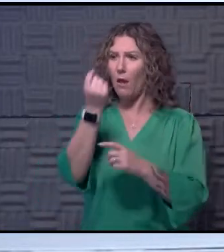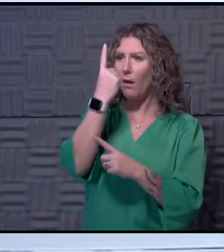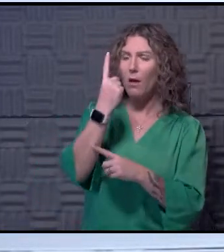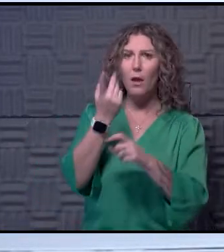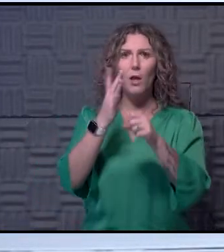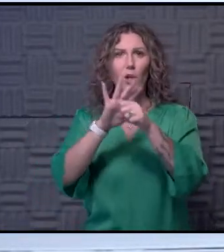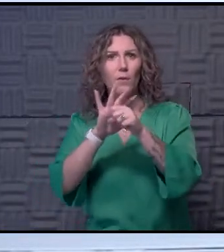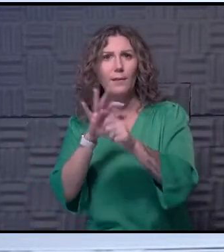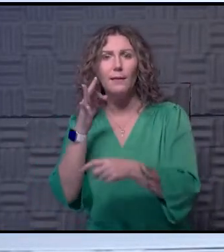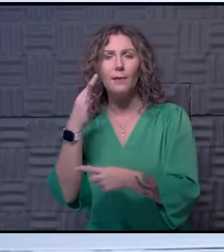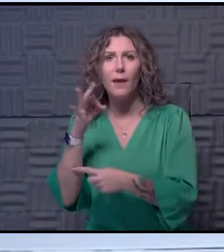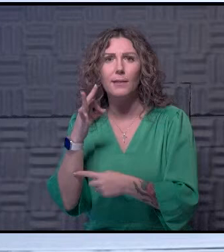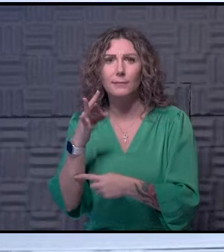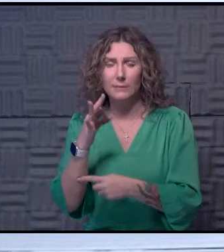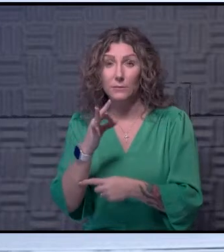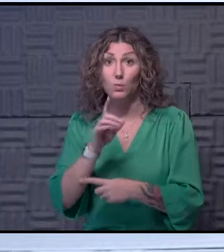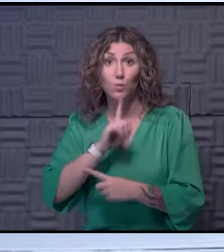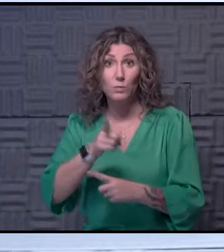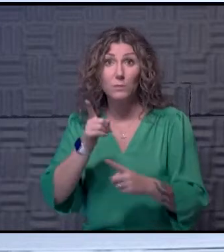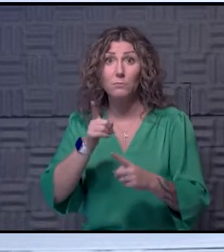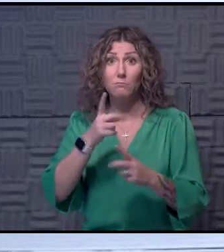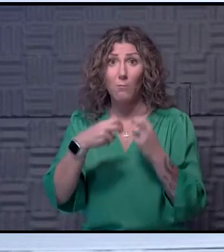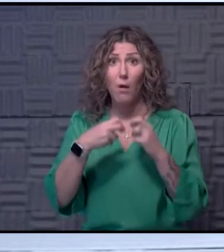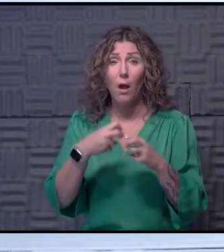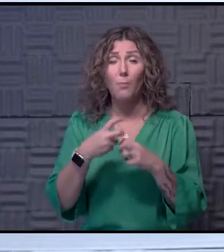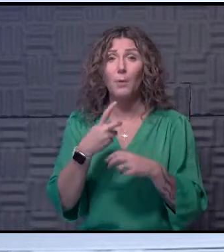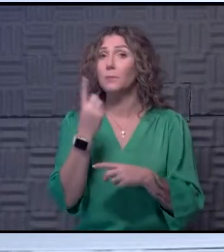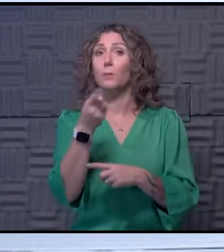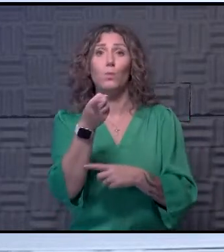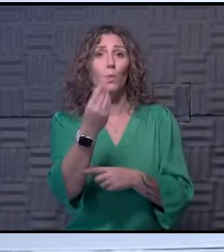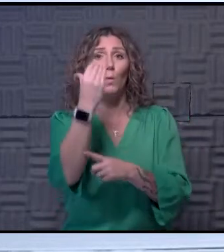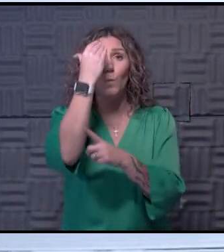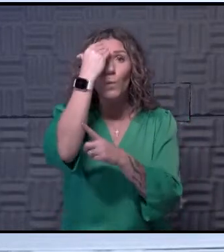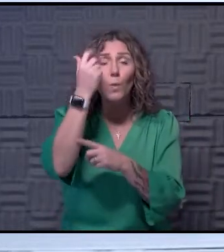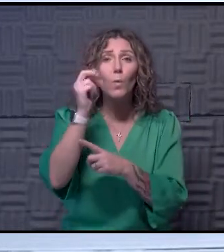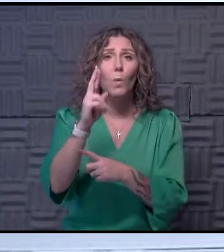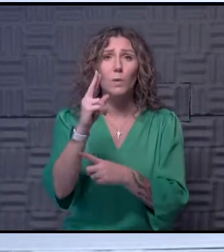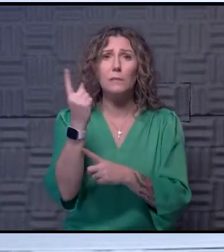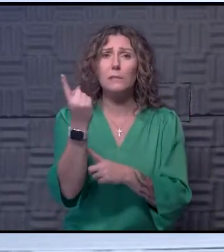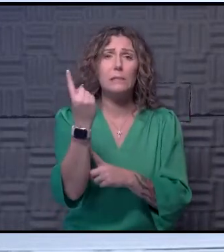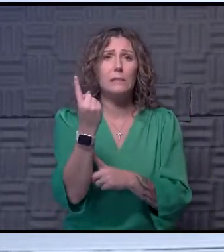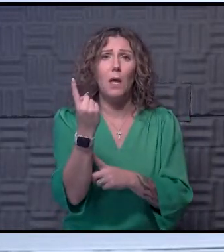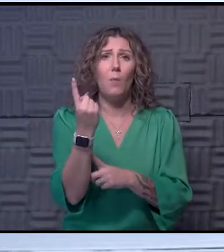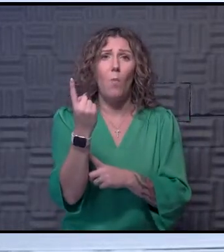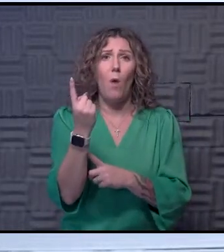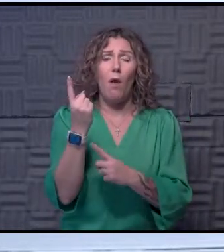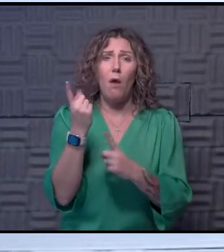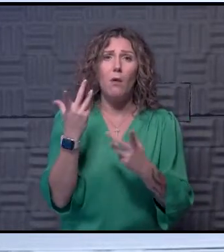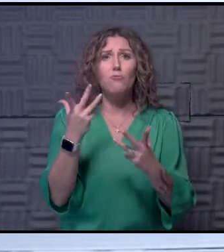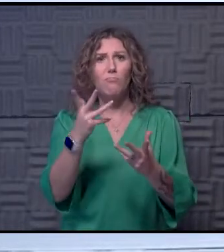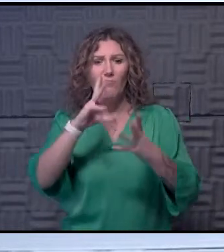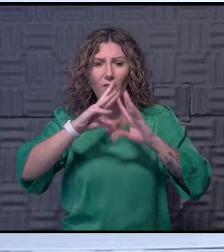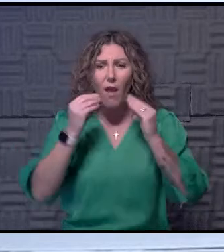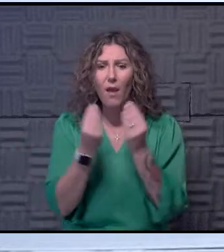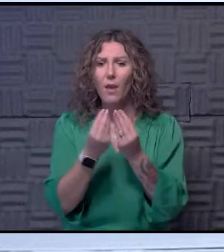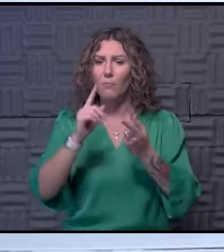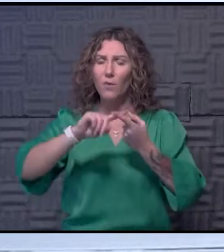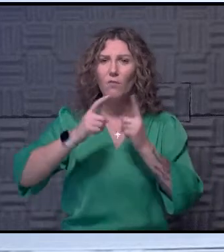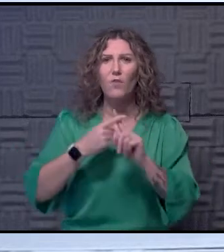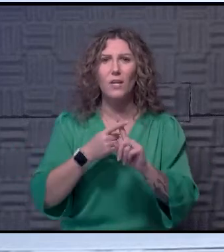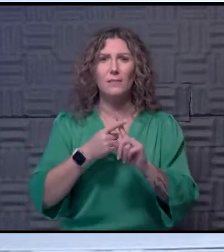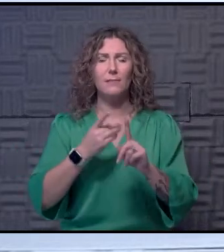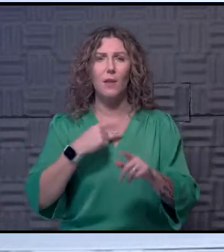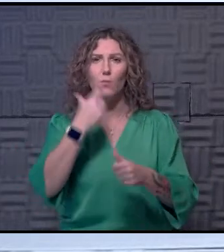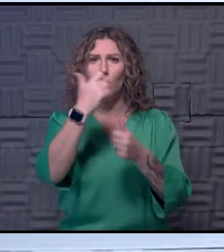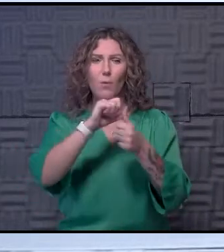was a problem. Maybe it's someone that you knew or someone close to you that got it and had effects. I remember the first conversation that I had with